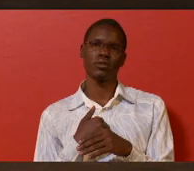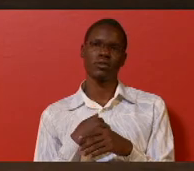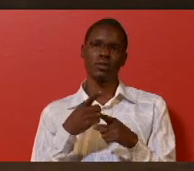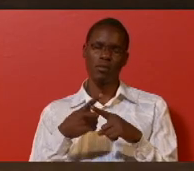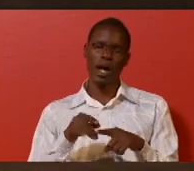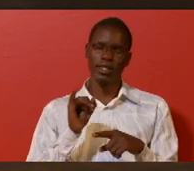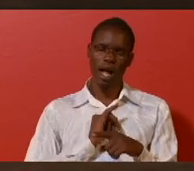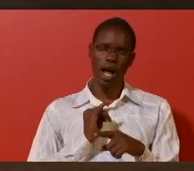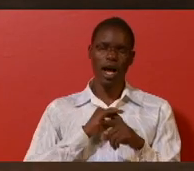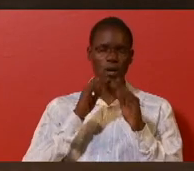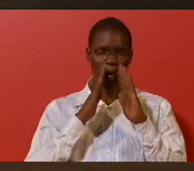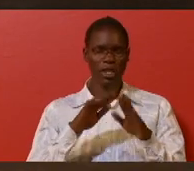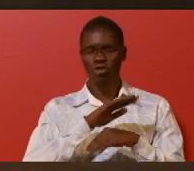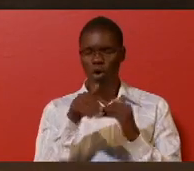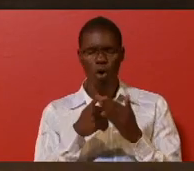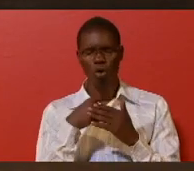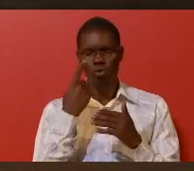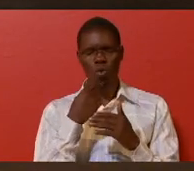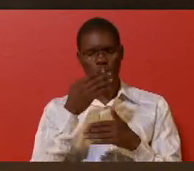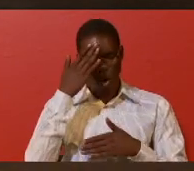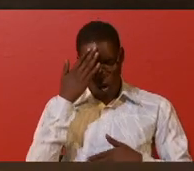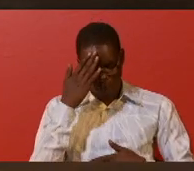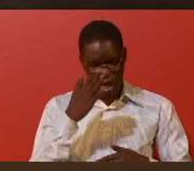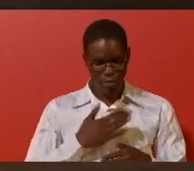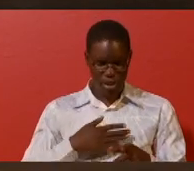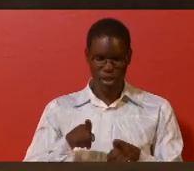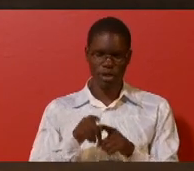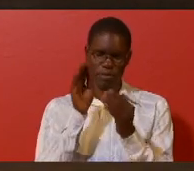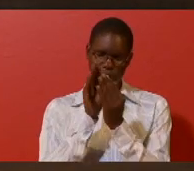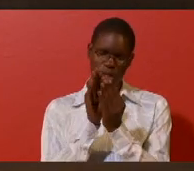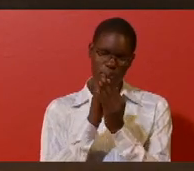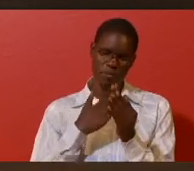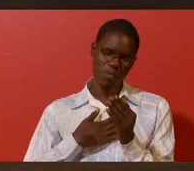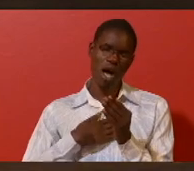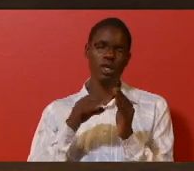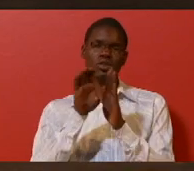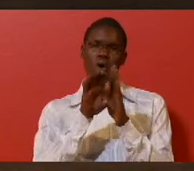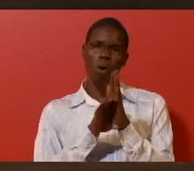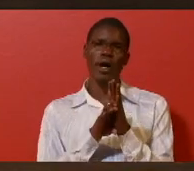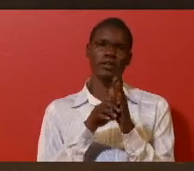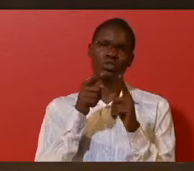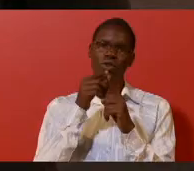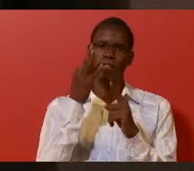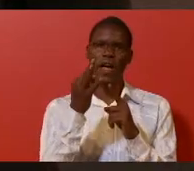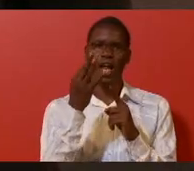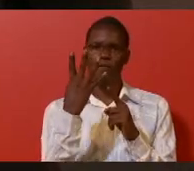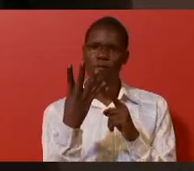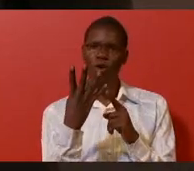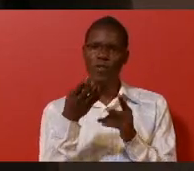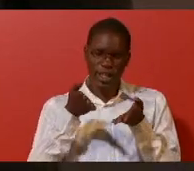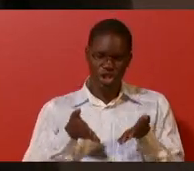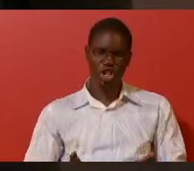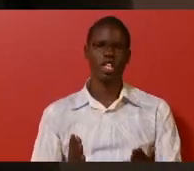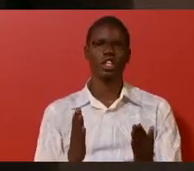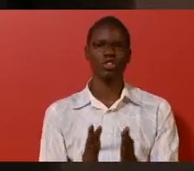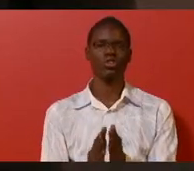will bless those who obey me and keep my commandments to the third and fourth generations. What God is saying